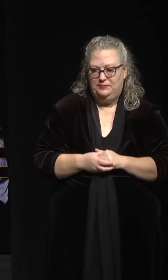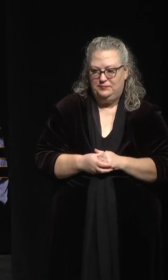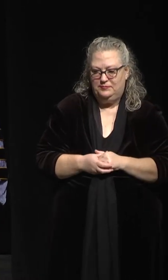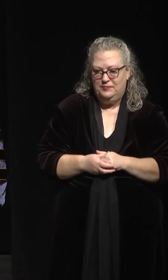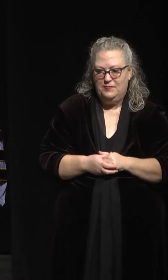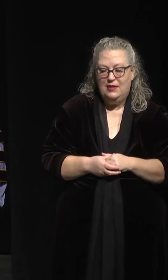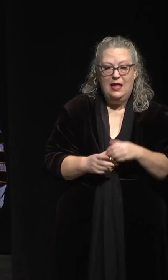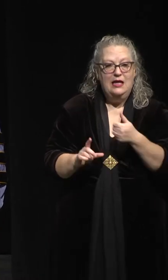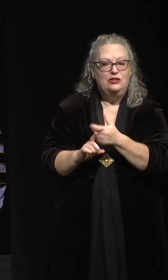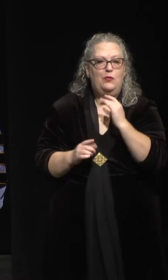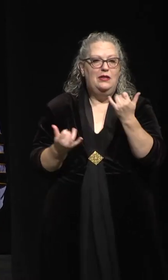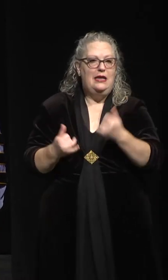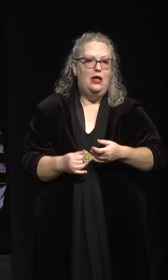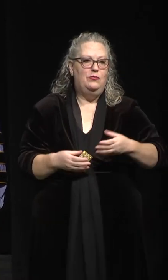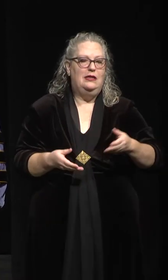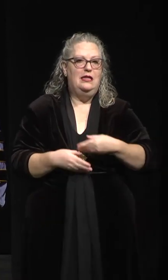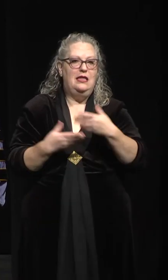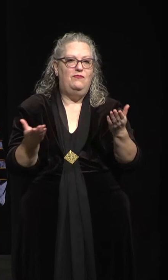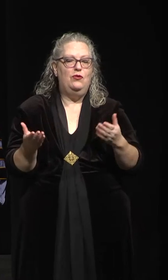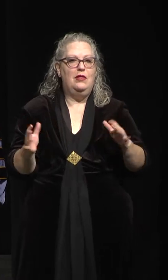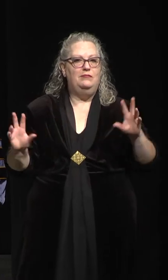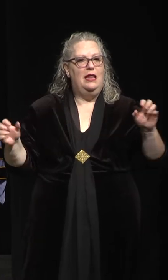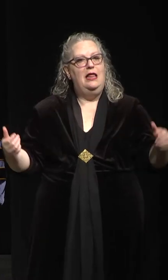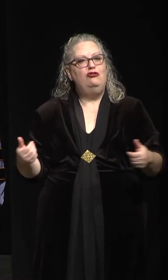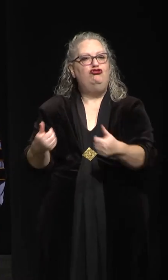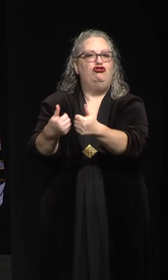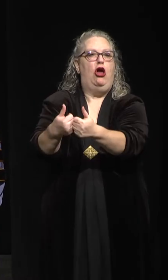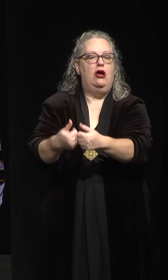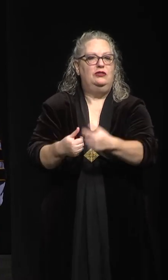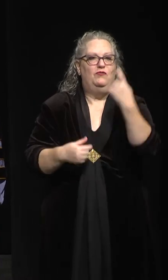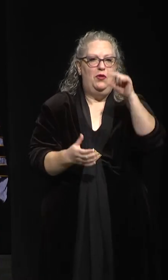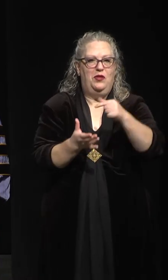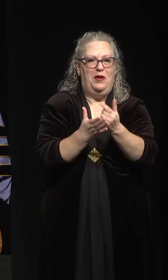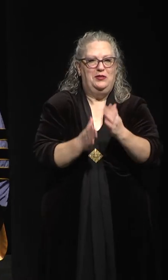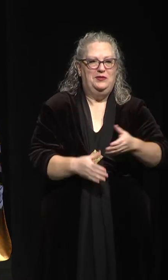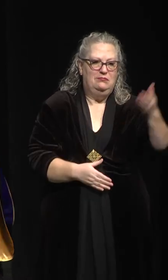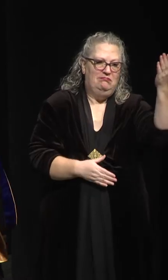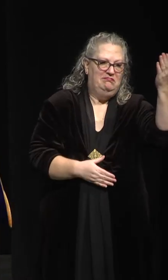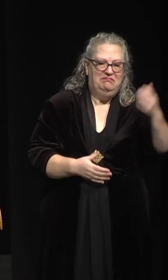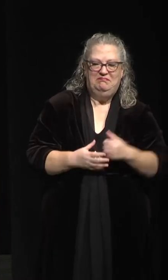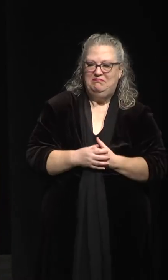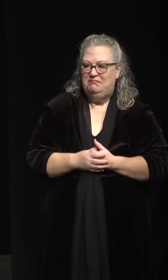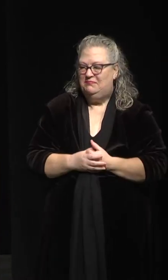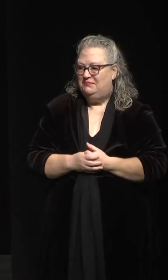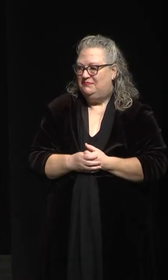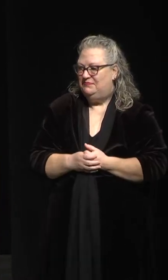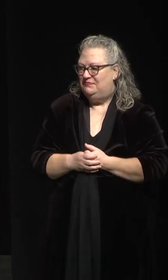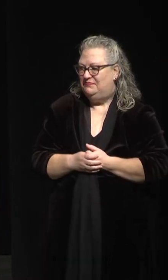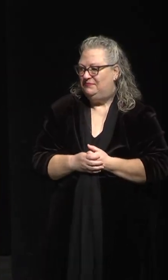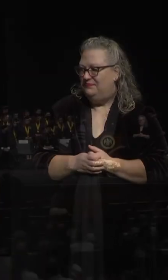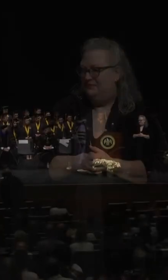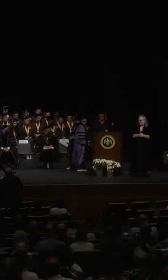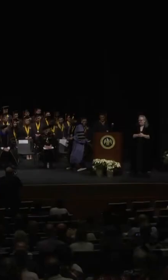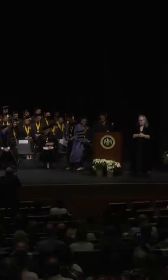Academy, who will now issue the charge to the graduates. Thank you.